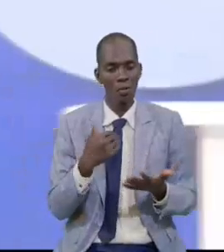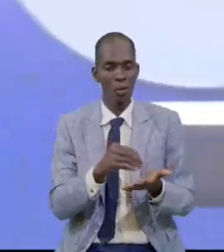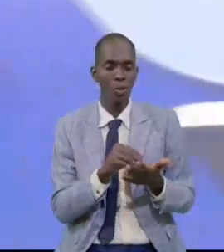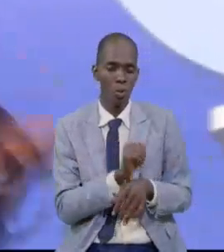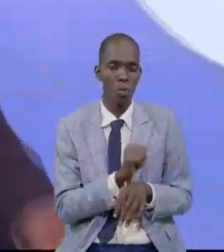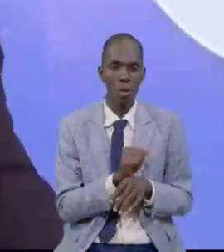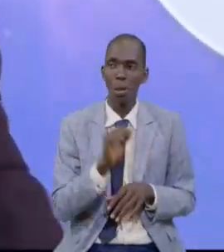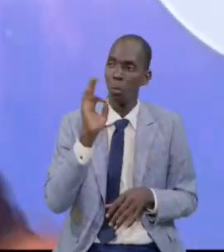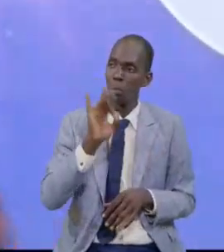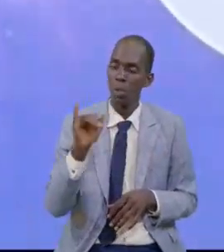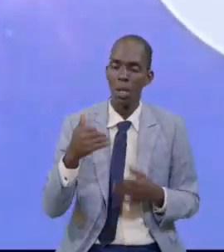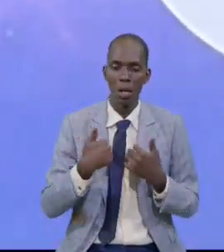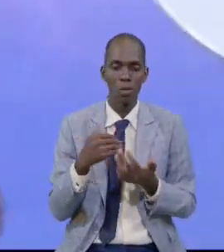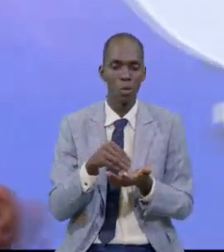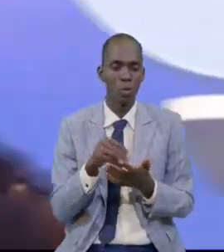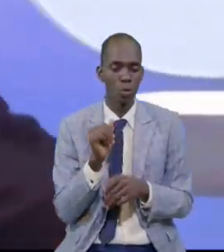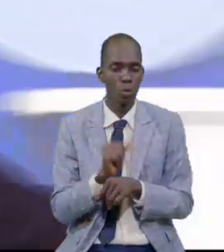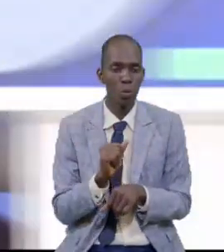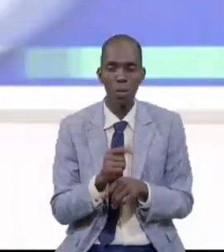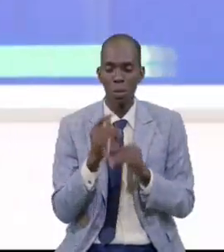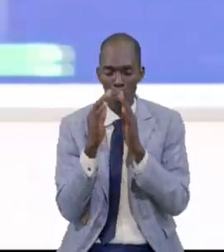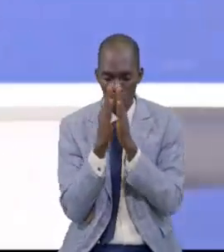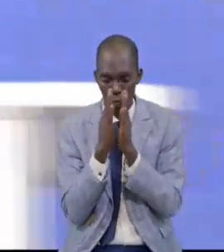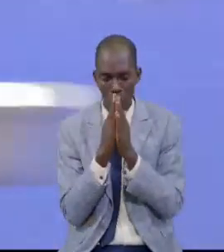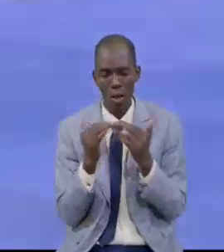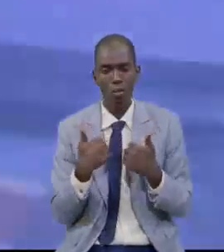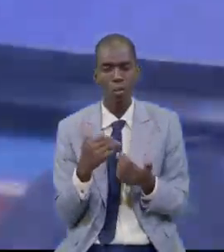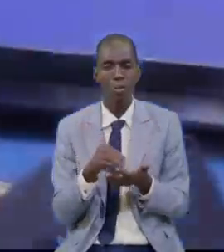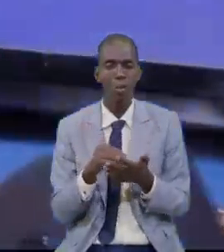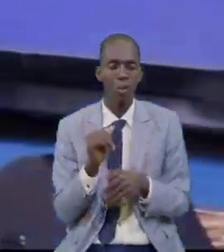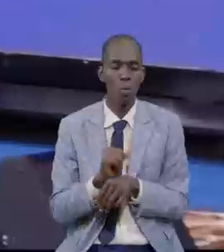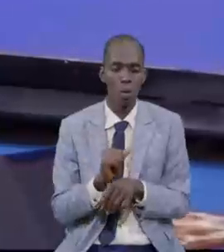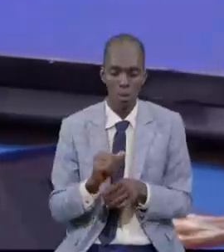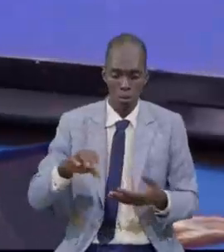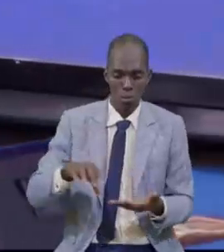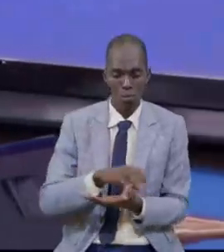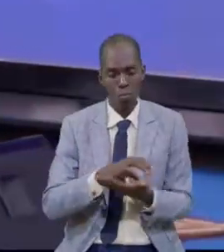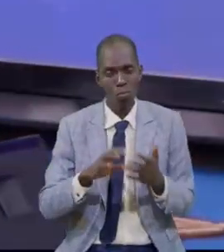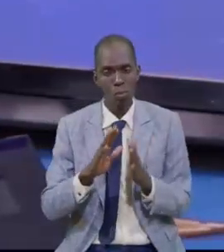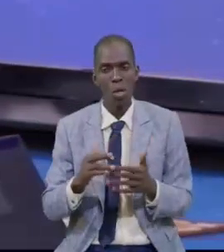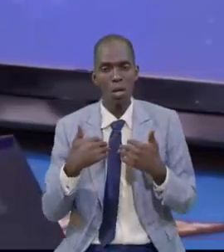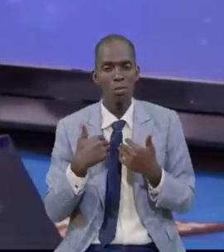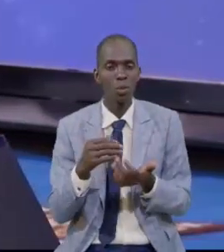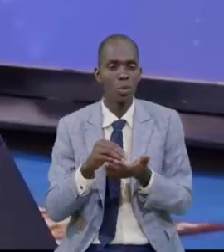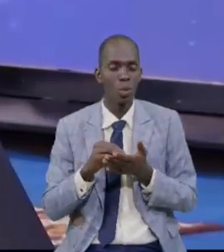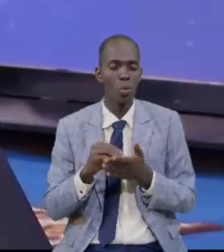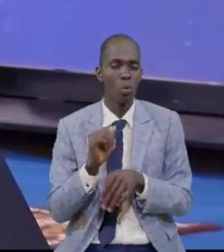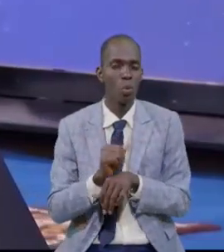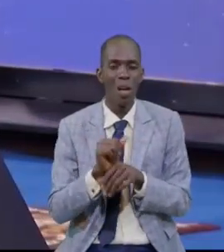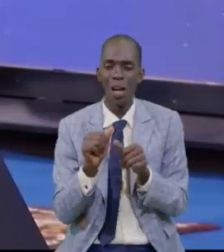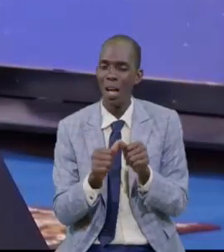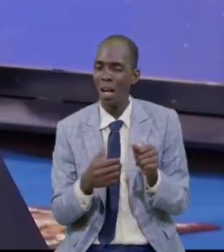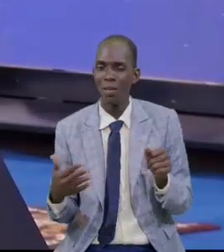The prayer has its part. The orchestration has its part. Everything you have has to come.